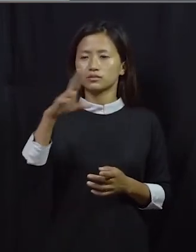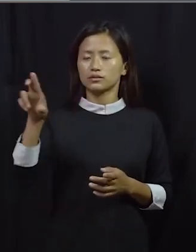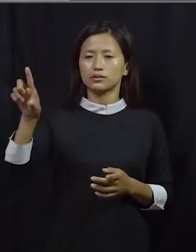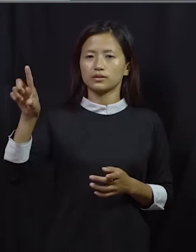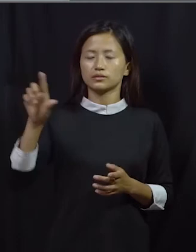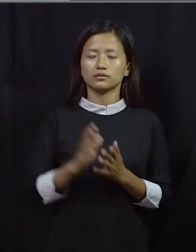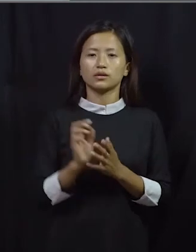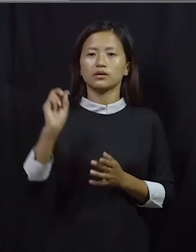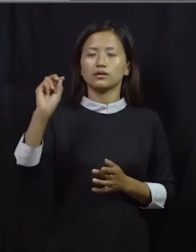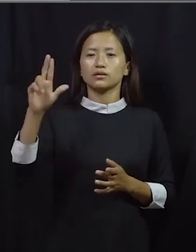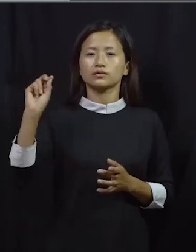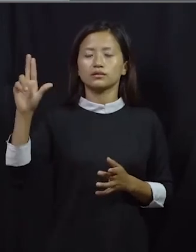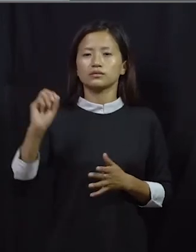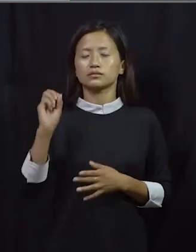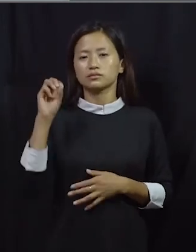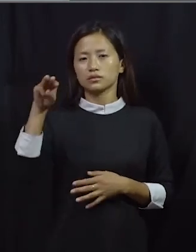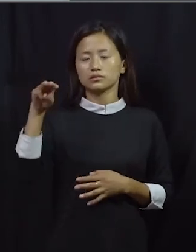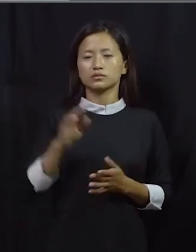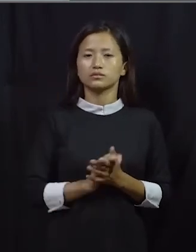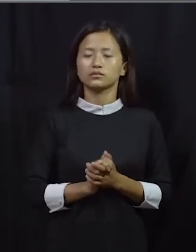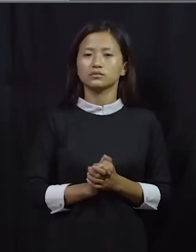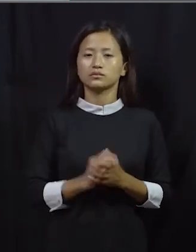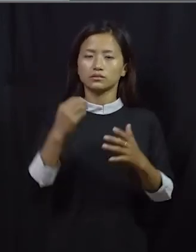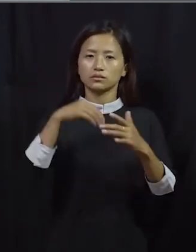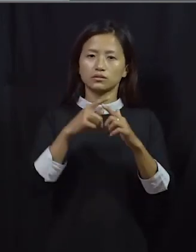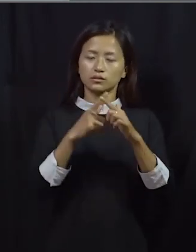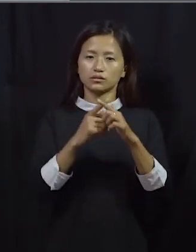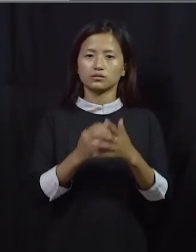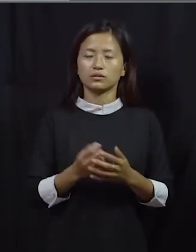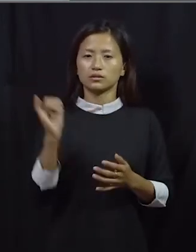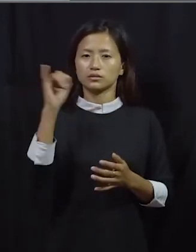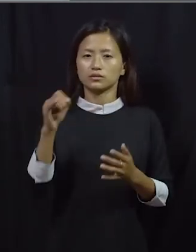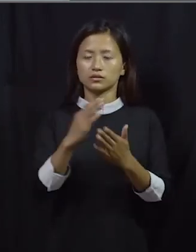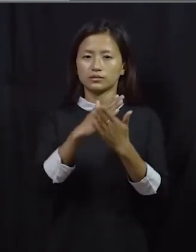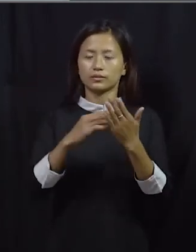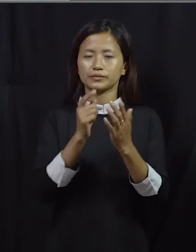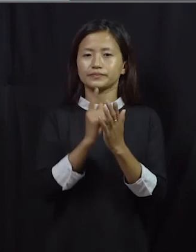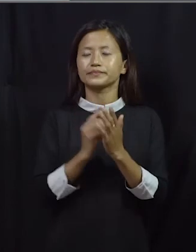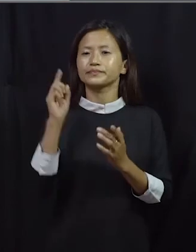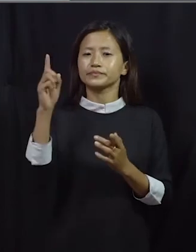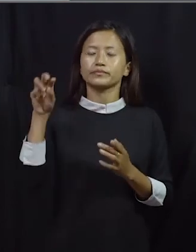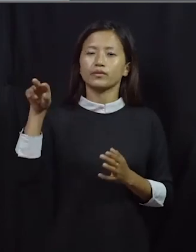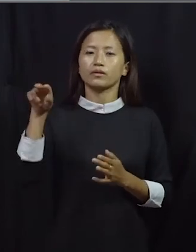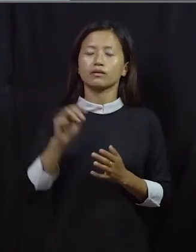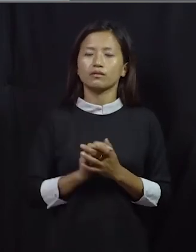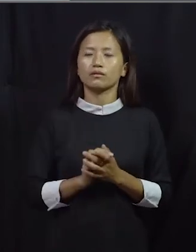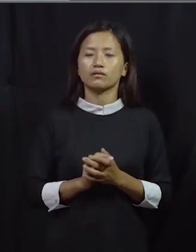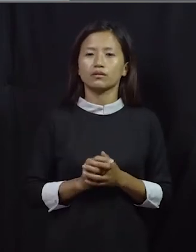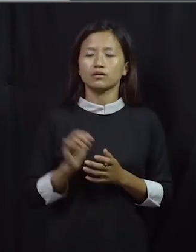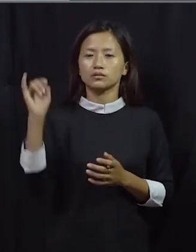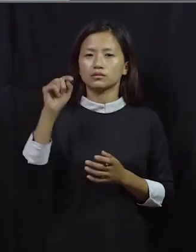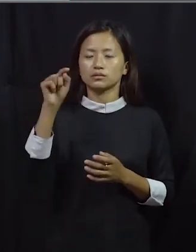2,88,000, that is opening capital of a partner, into 6,500 at the rate of 6%,